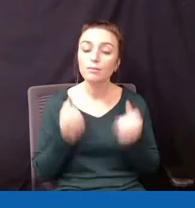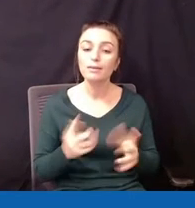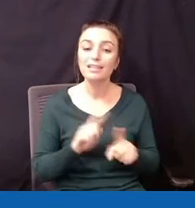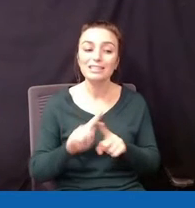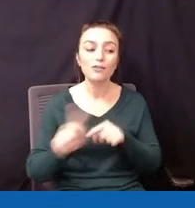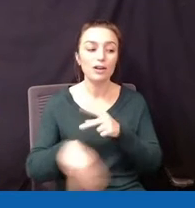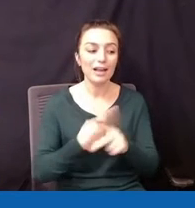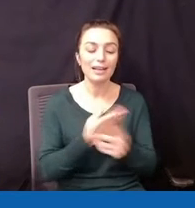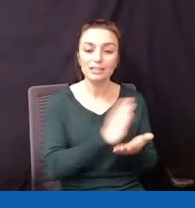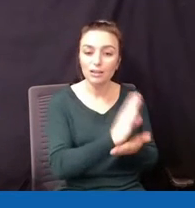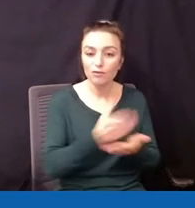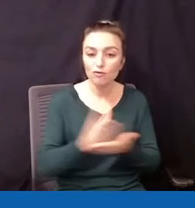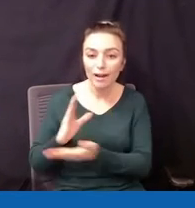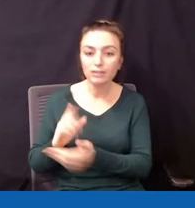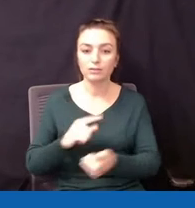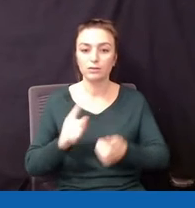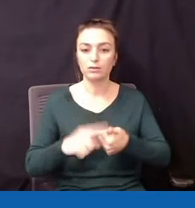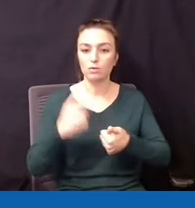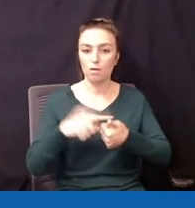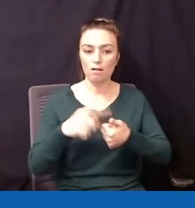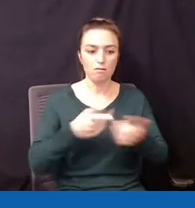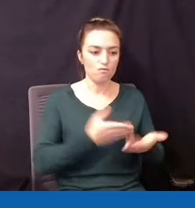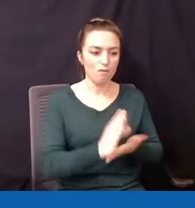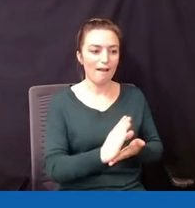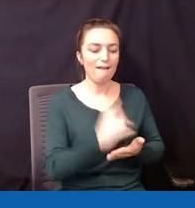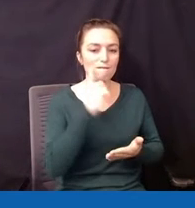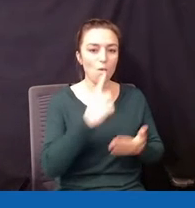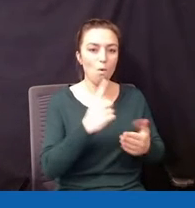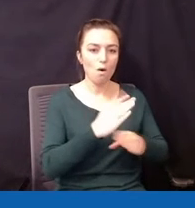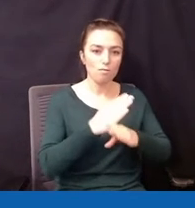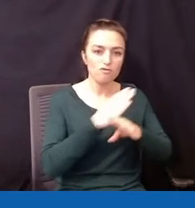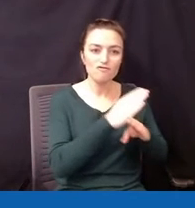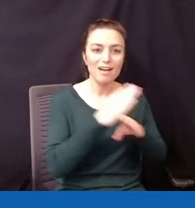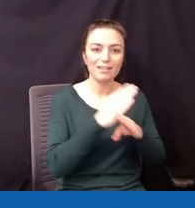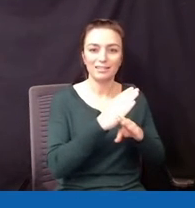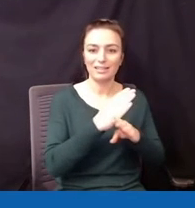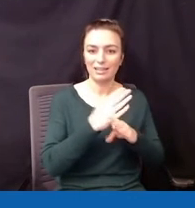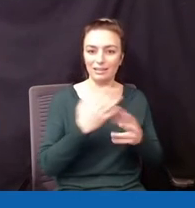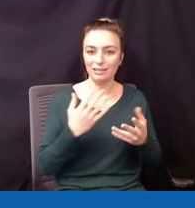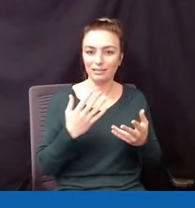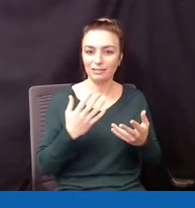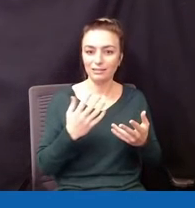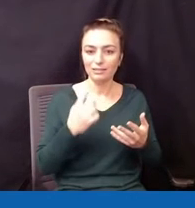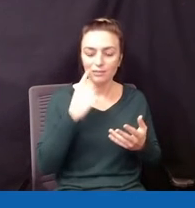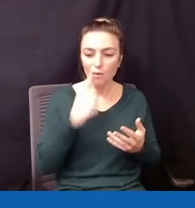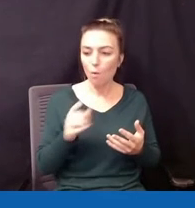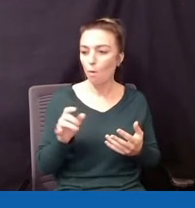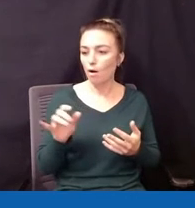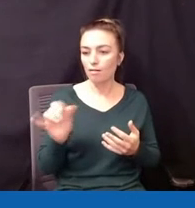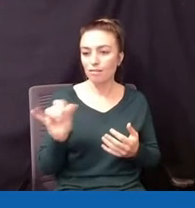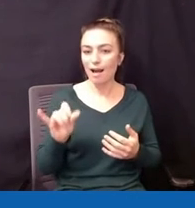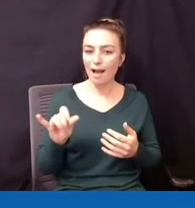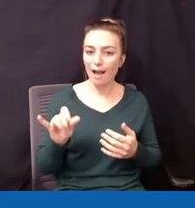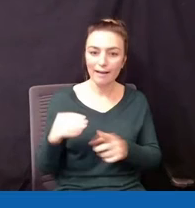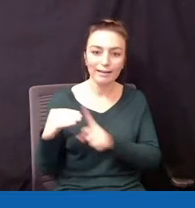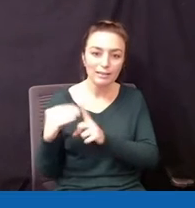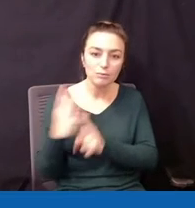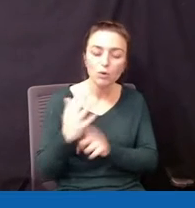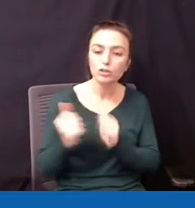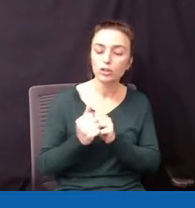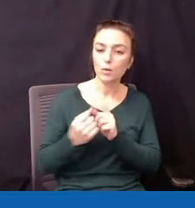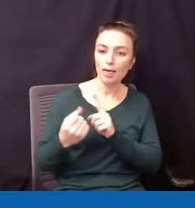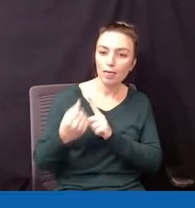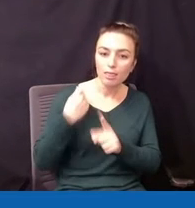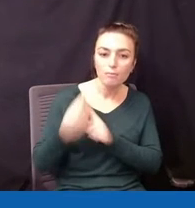right to be protected from known harms to our mental health, such as adversities in our childhood or exposure to violence. The second